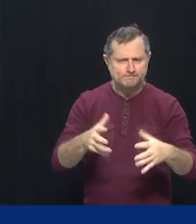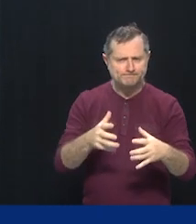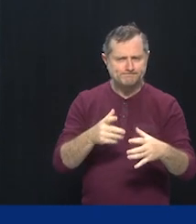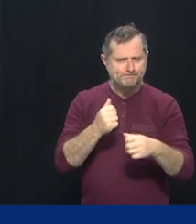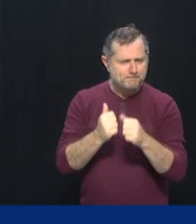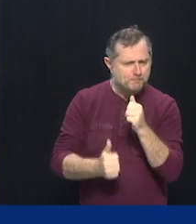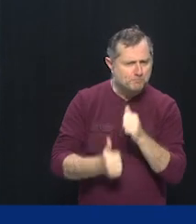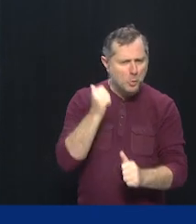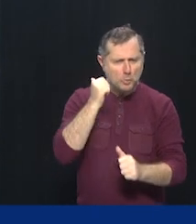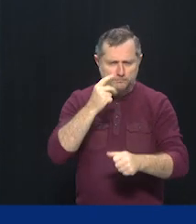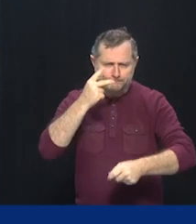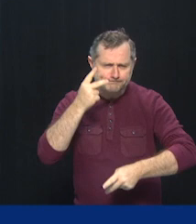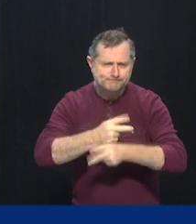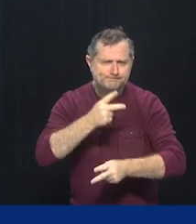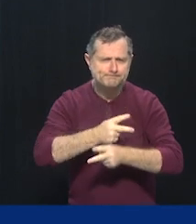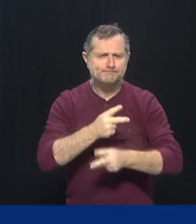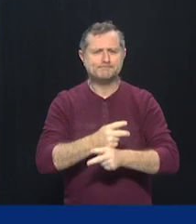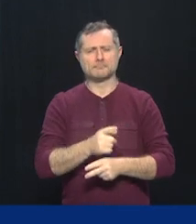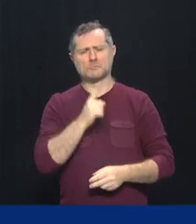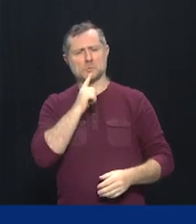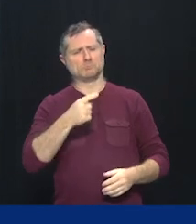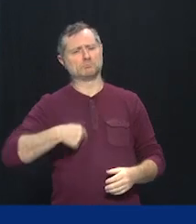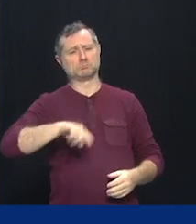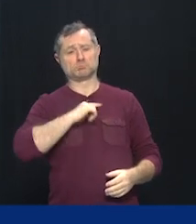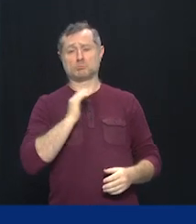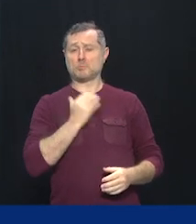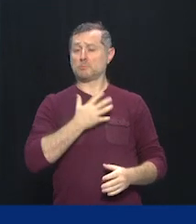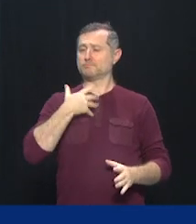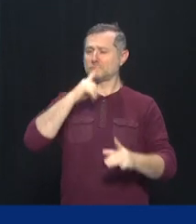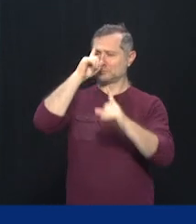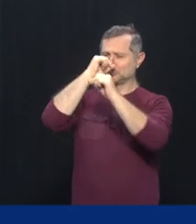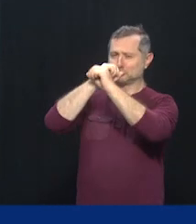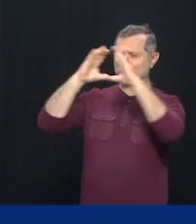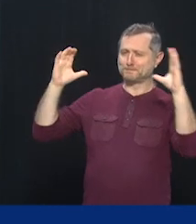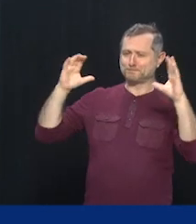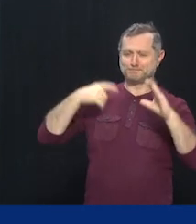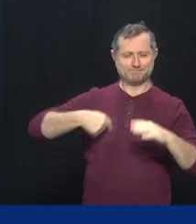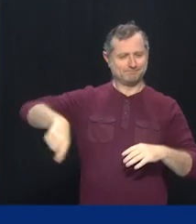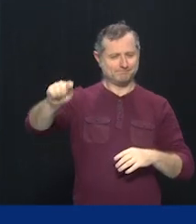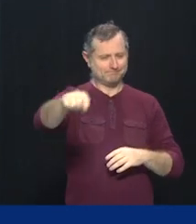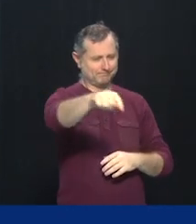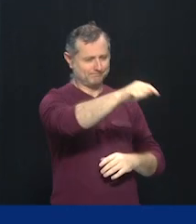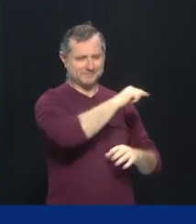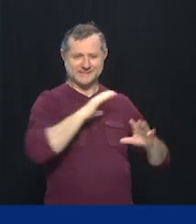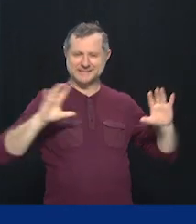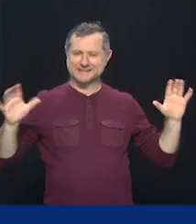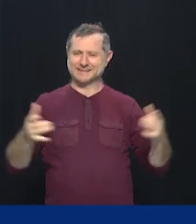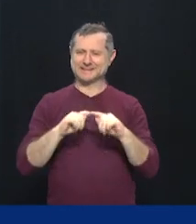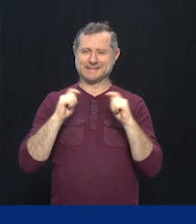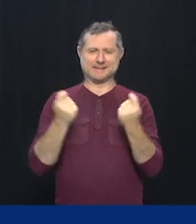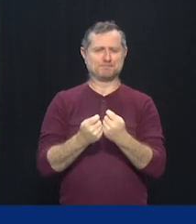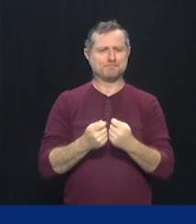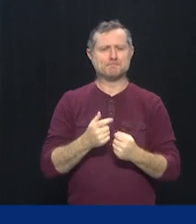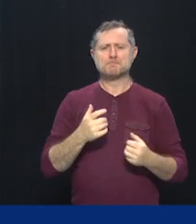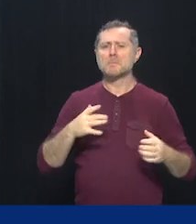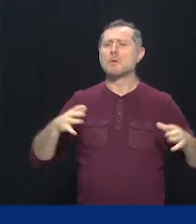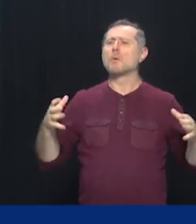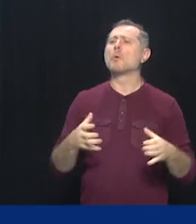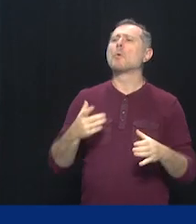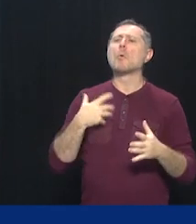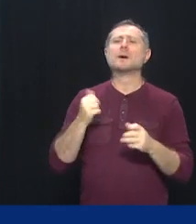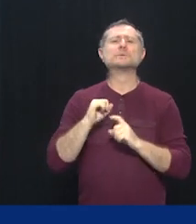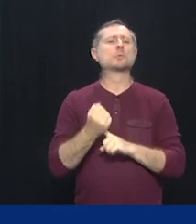this is the dream team. These are the people I had a chance to work with, but this story has been replicated all over the state of New York. This was one